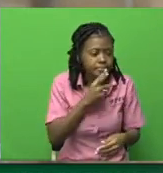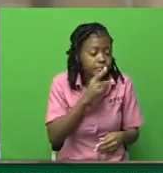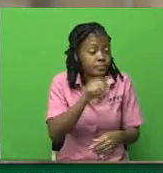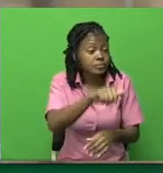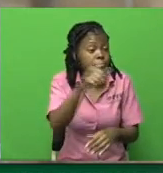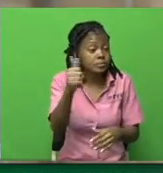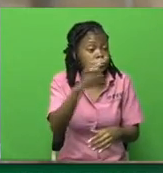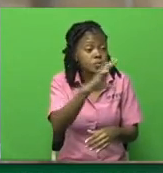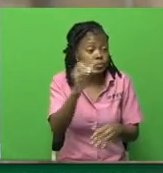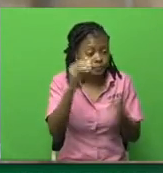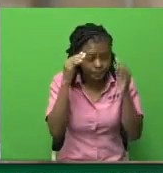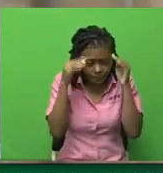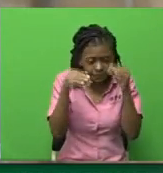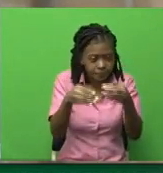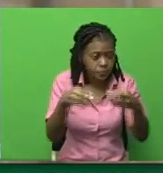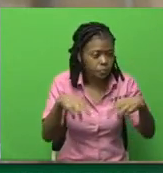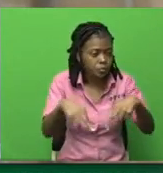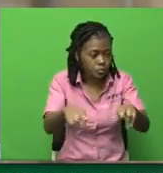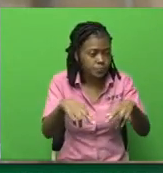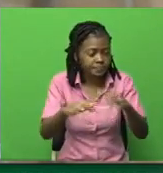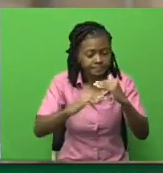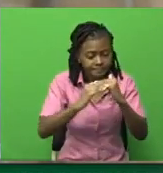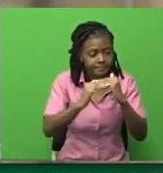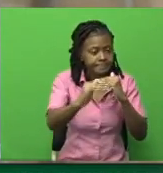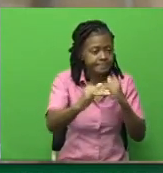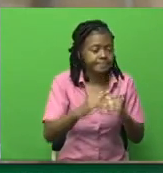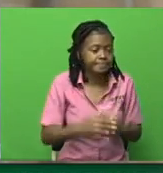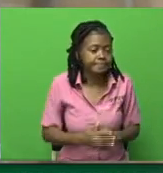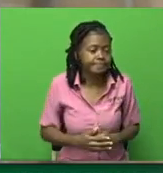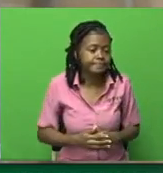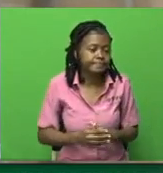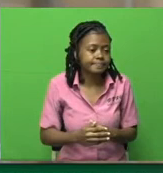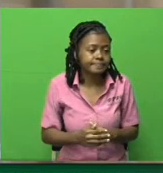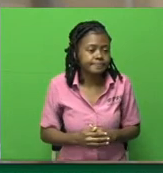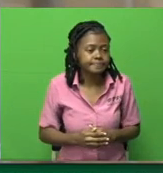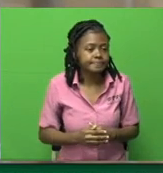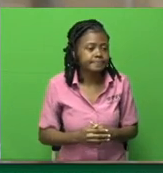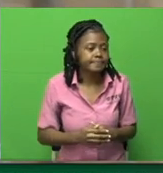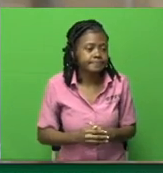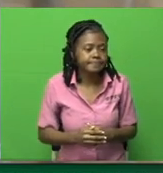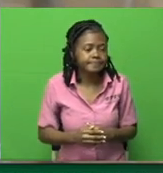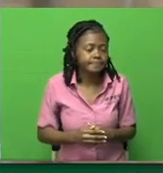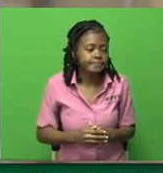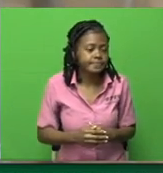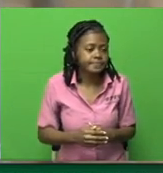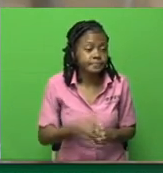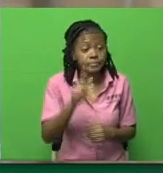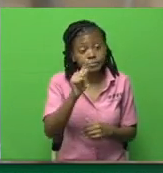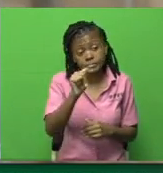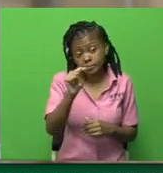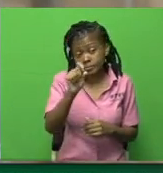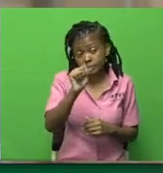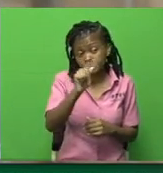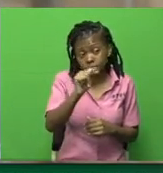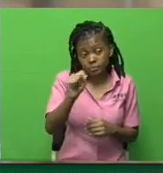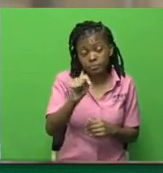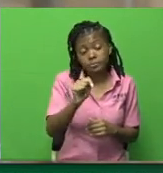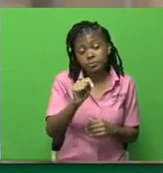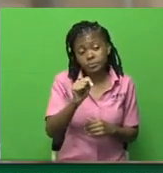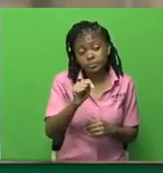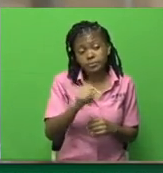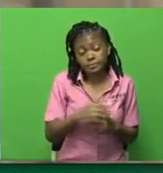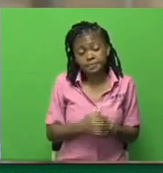Tobago with a reliable water supply modern speaker TST Madam Mr